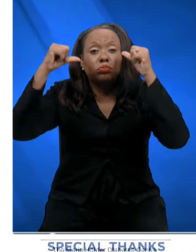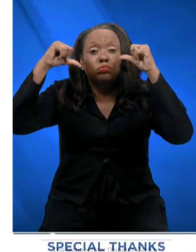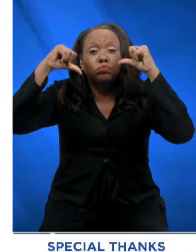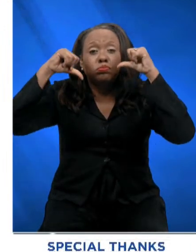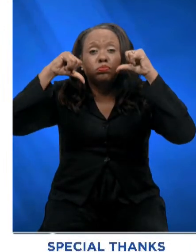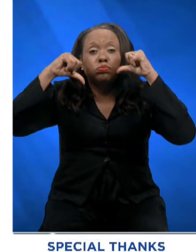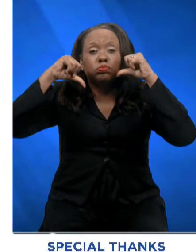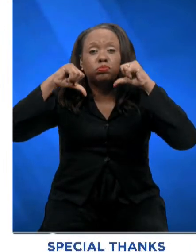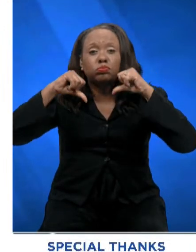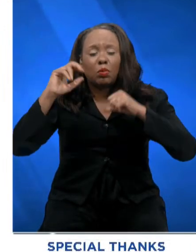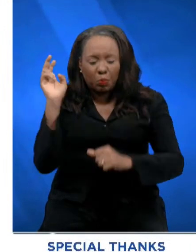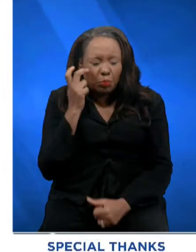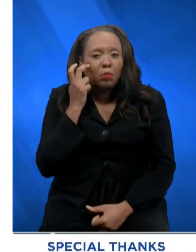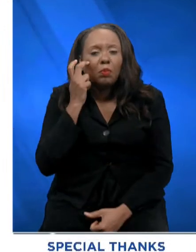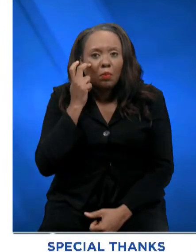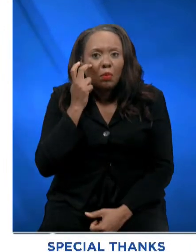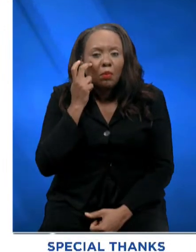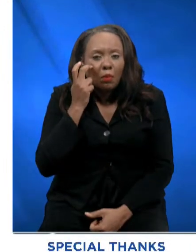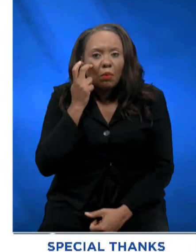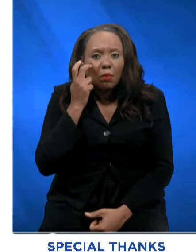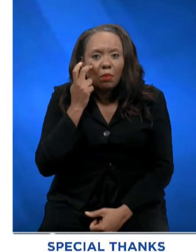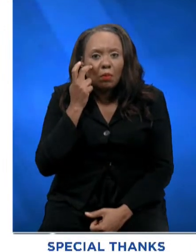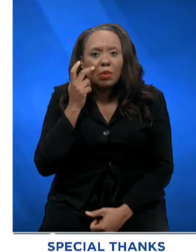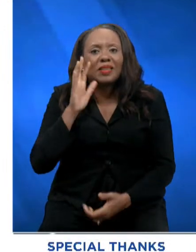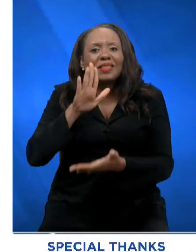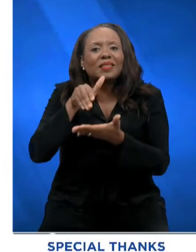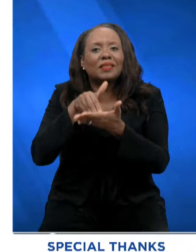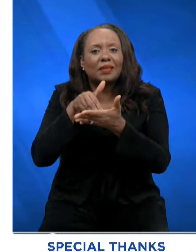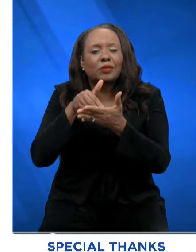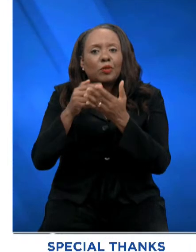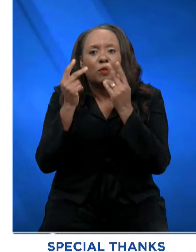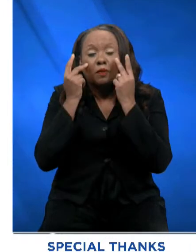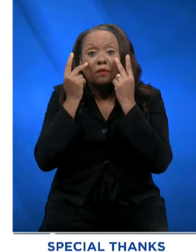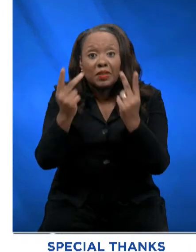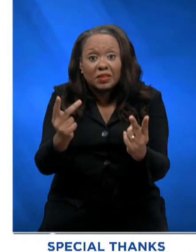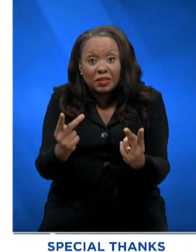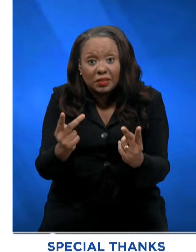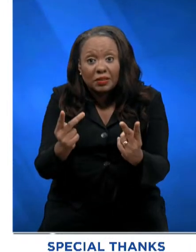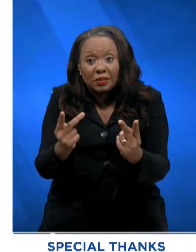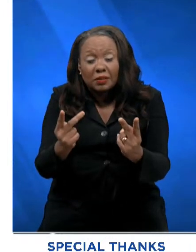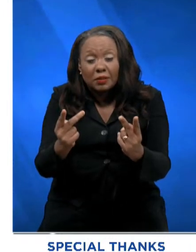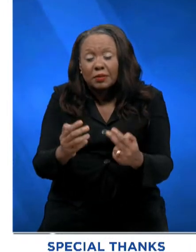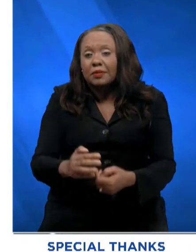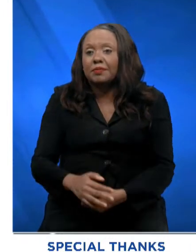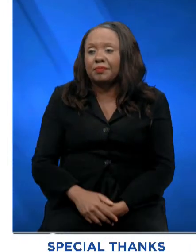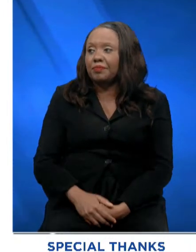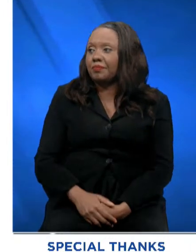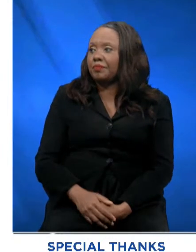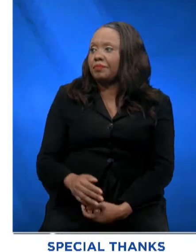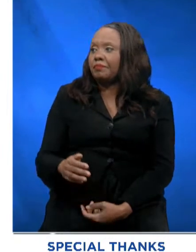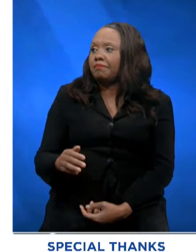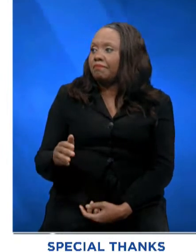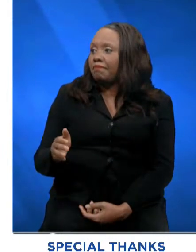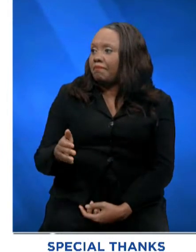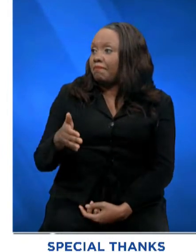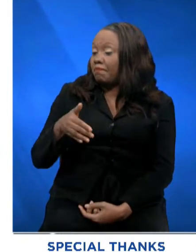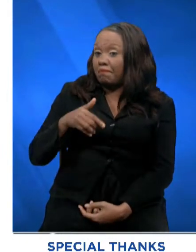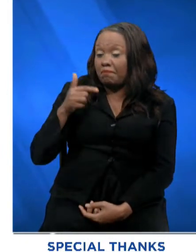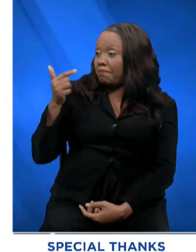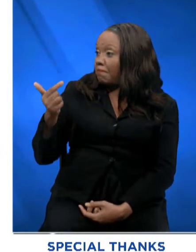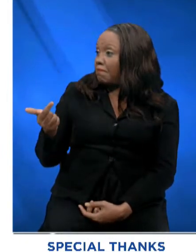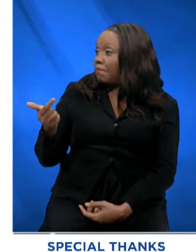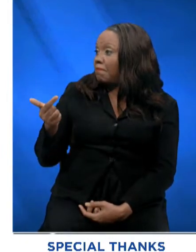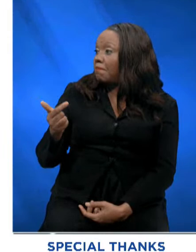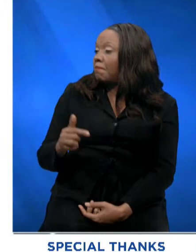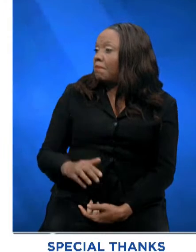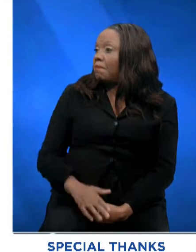is probably the most useful vision at age, really. And then on the other slide, you have these abnormal blood